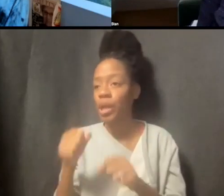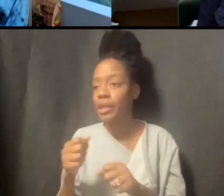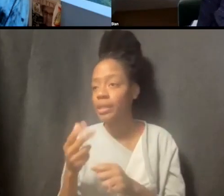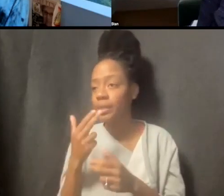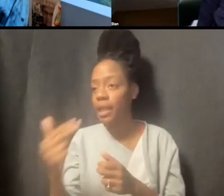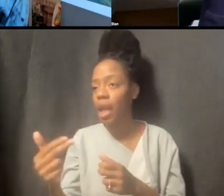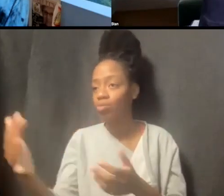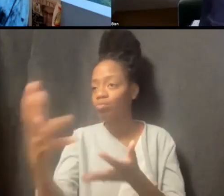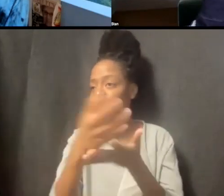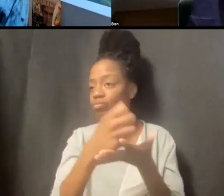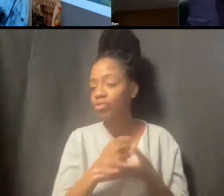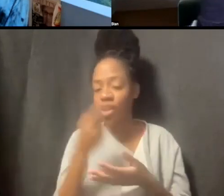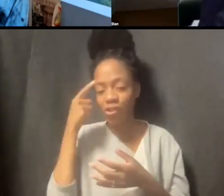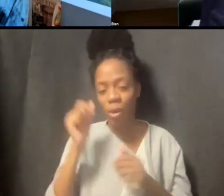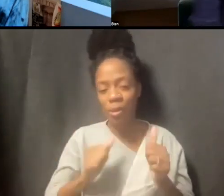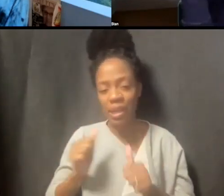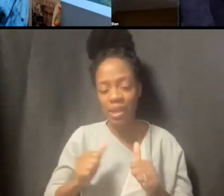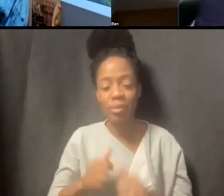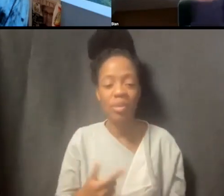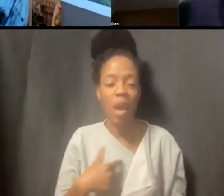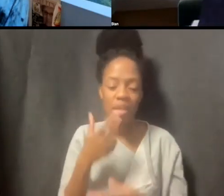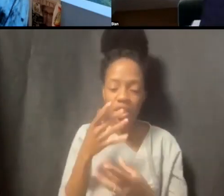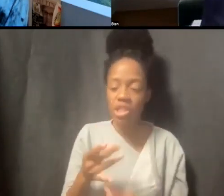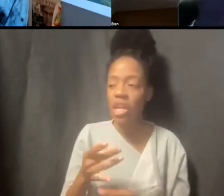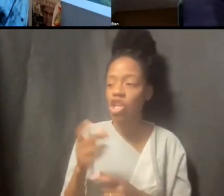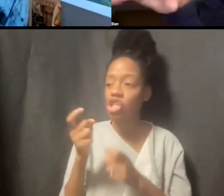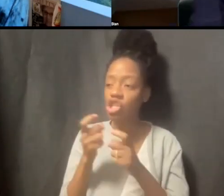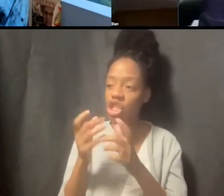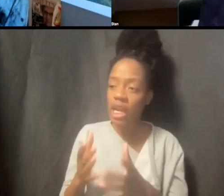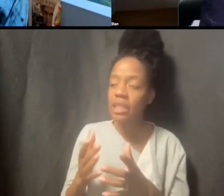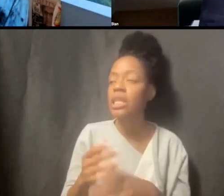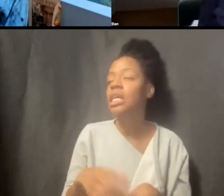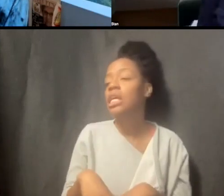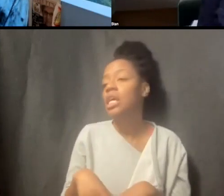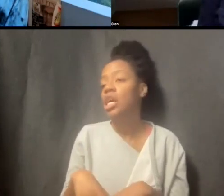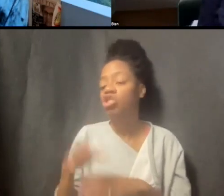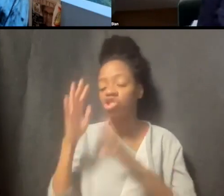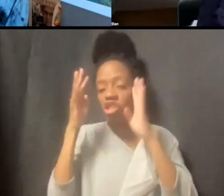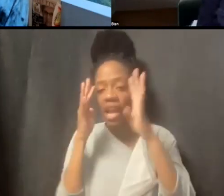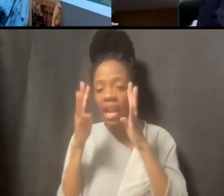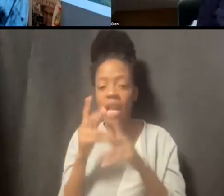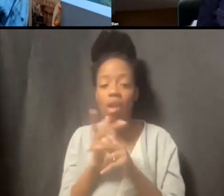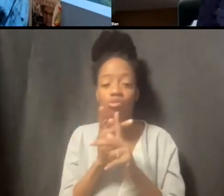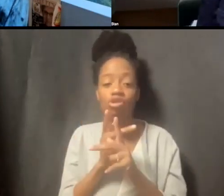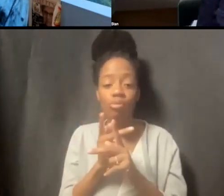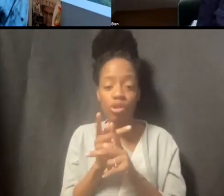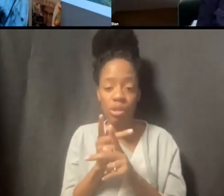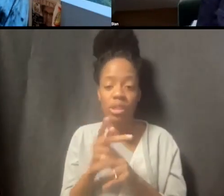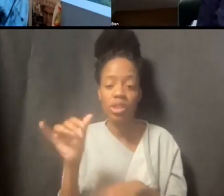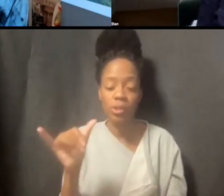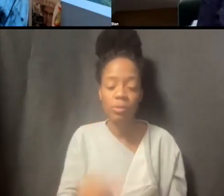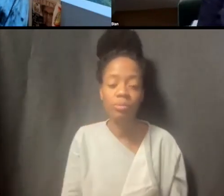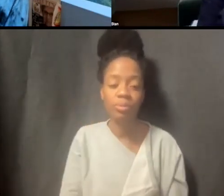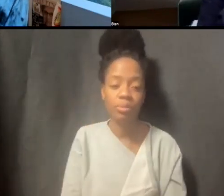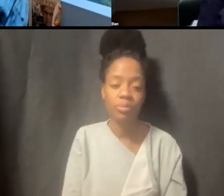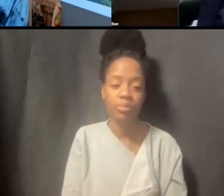I was interested in directing, creating, and I guess really producing because I was bringing all these elements together. Right. At a very, very